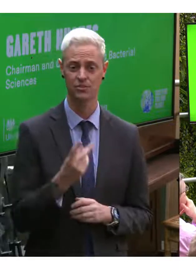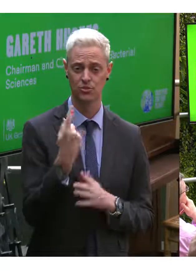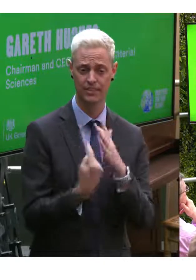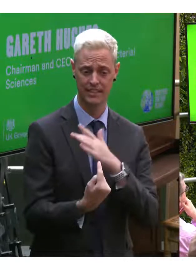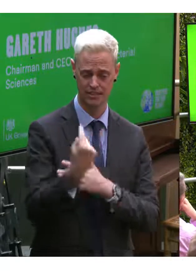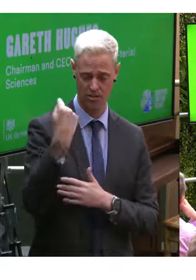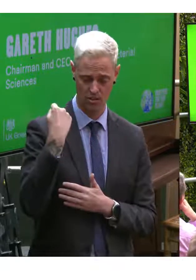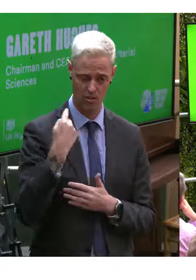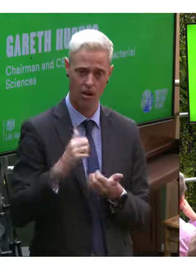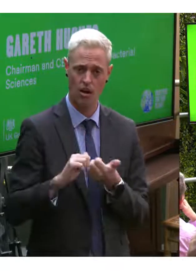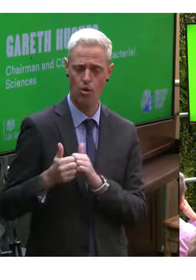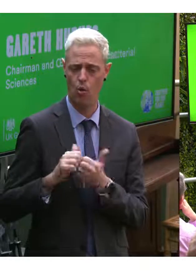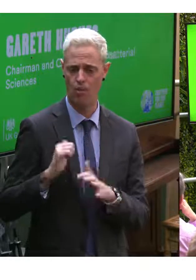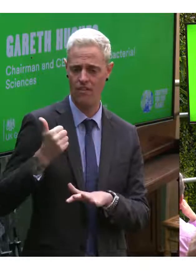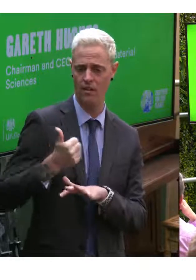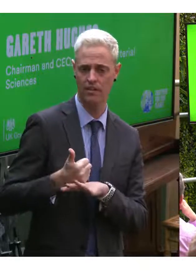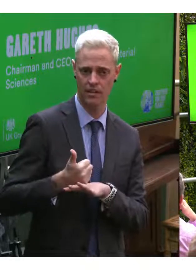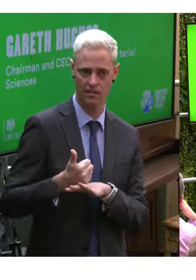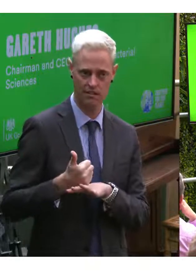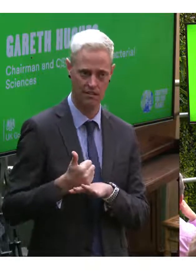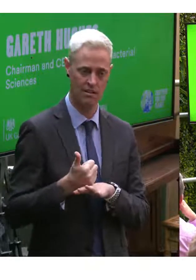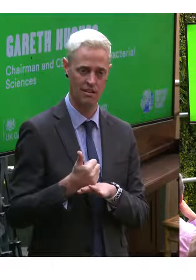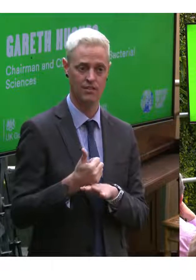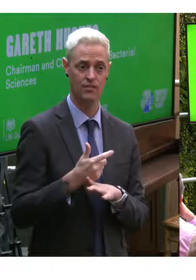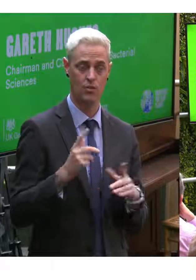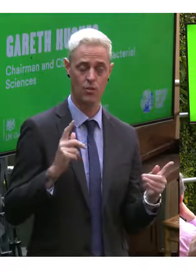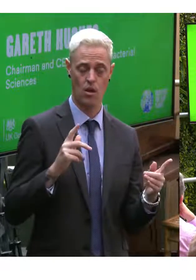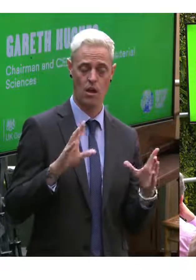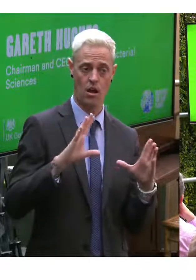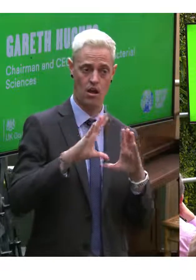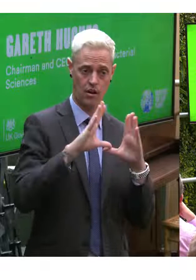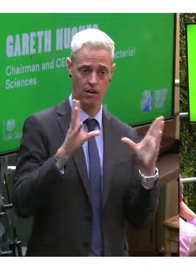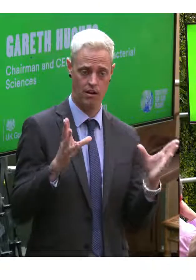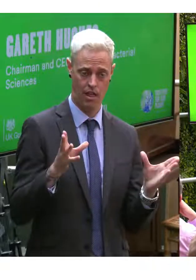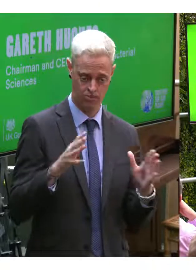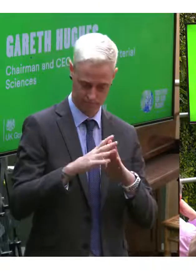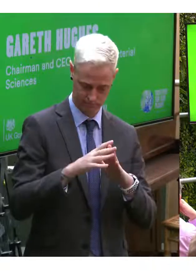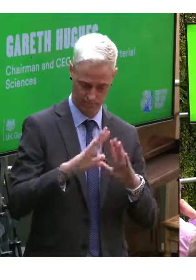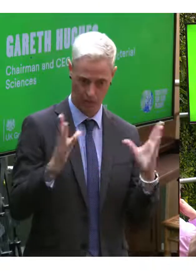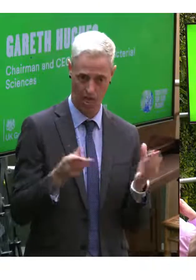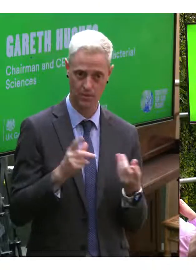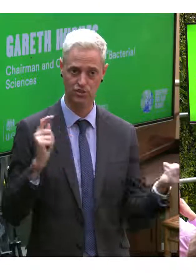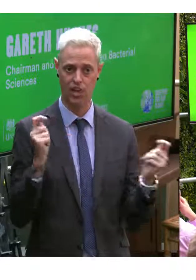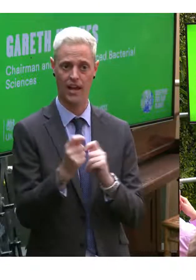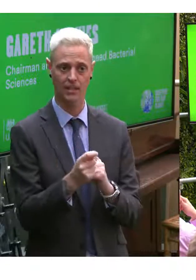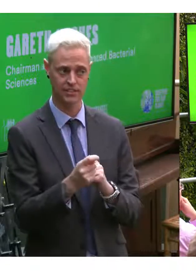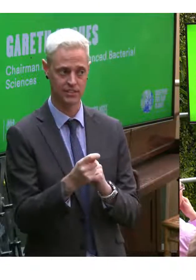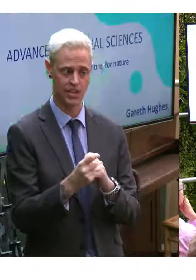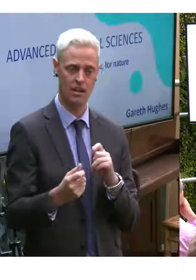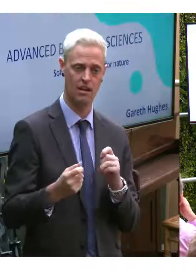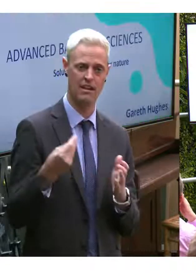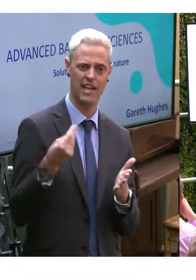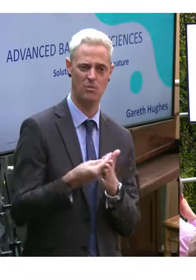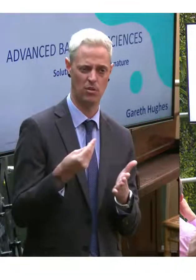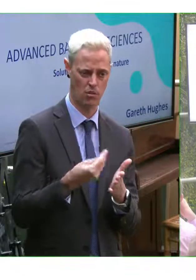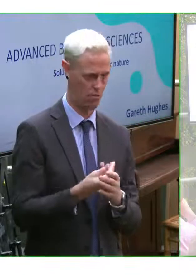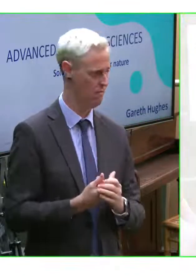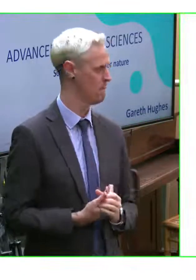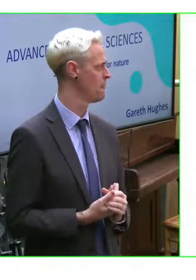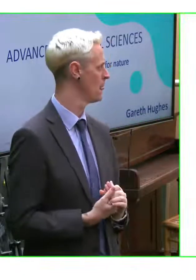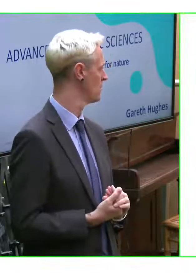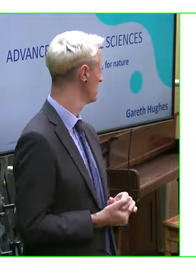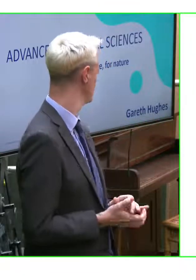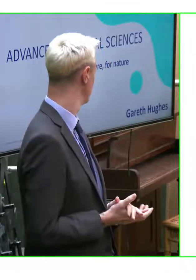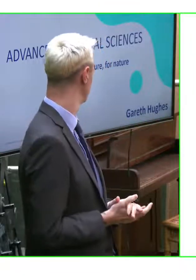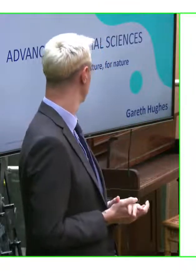I co-founded a company called Climate Change Capital. Let me just flick that